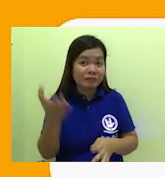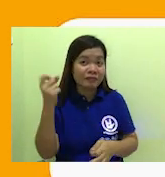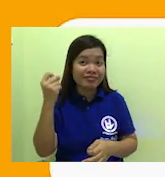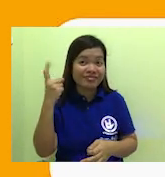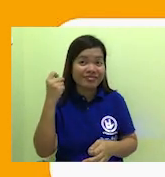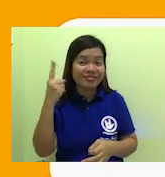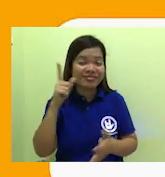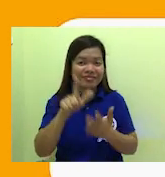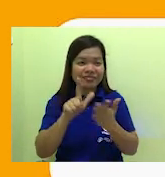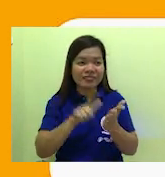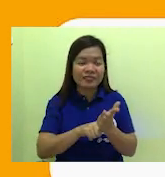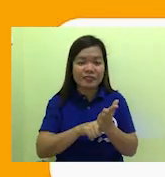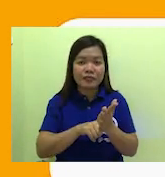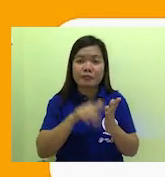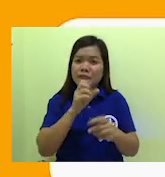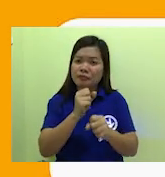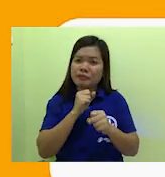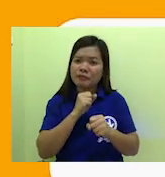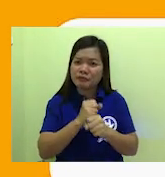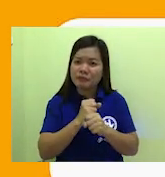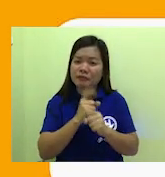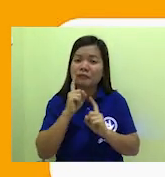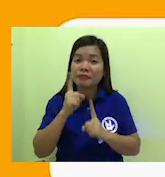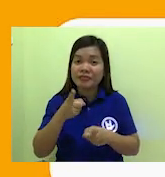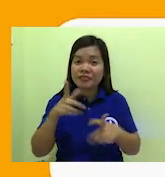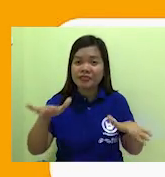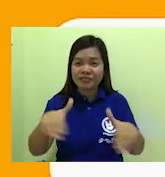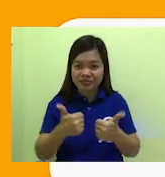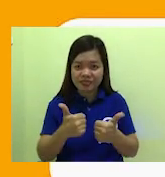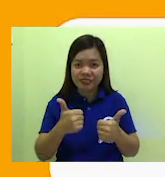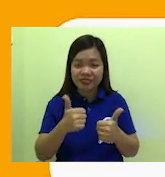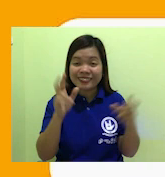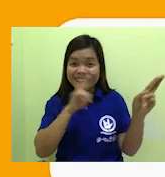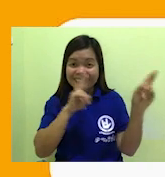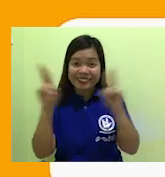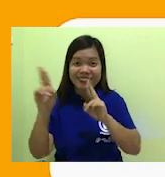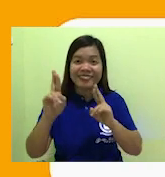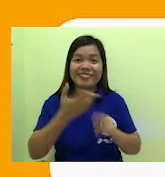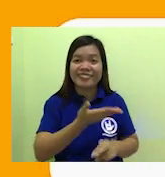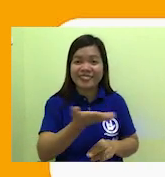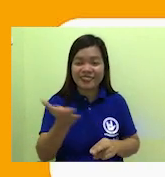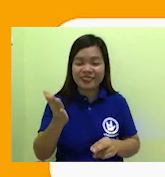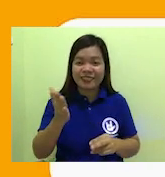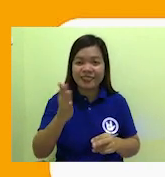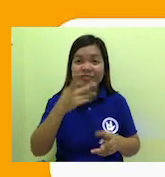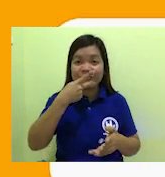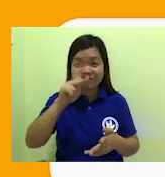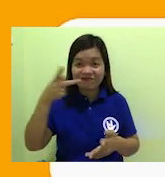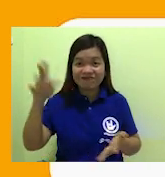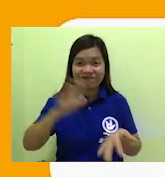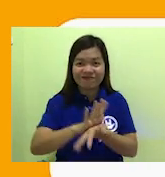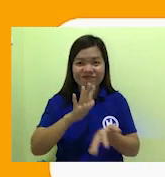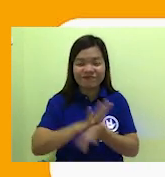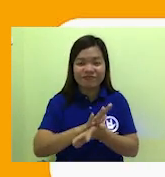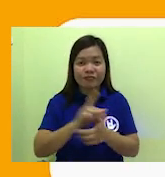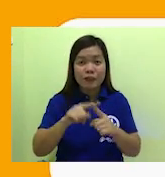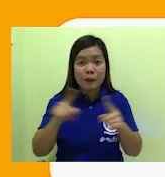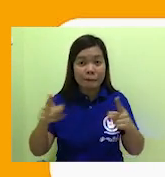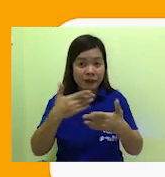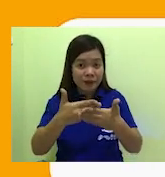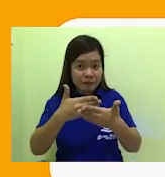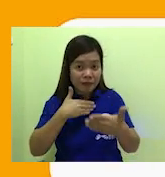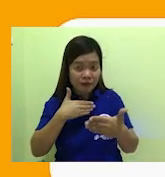lesson by taking some challenges. Be ready with your ballpen and paper. But before we